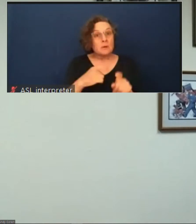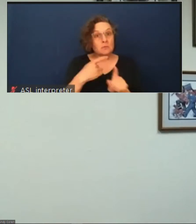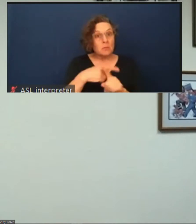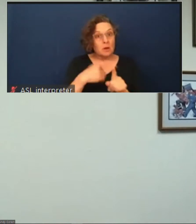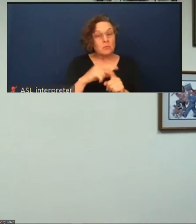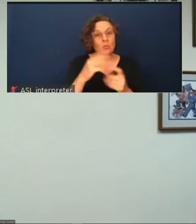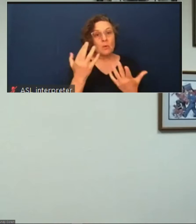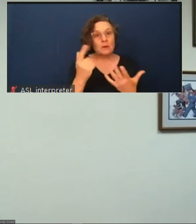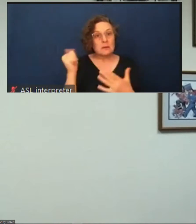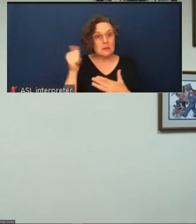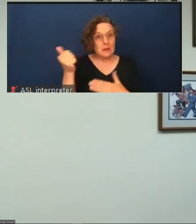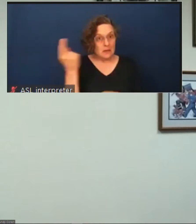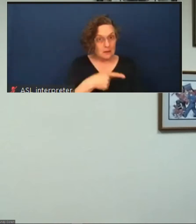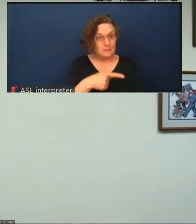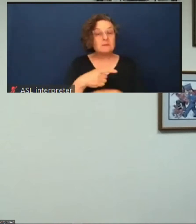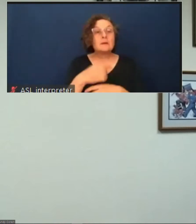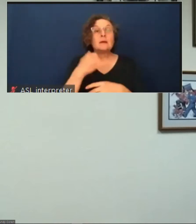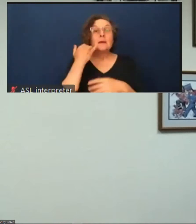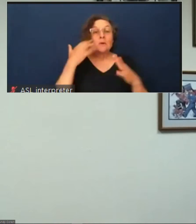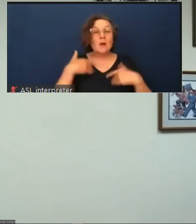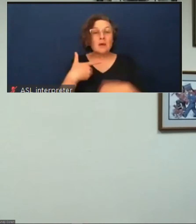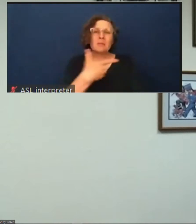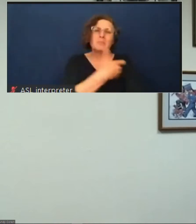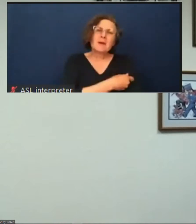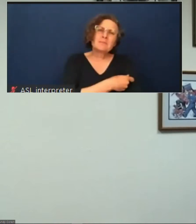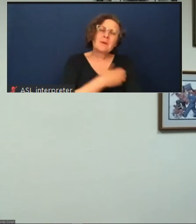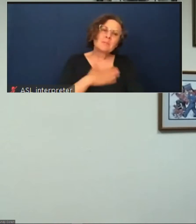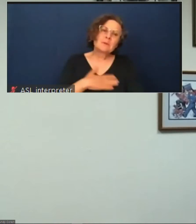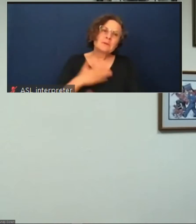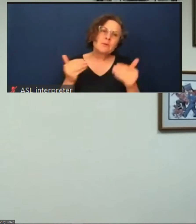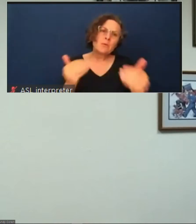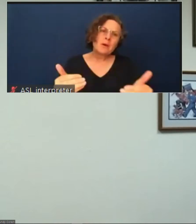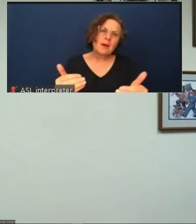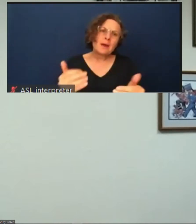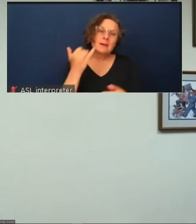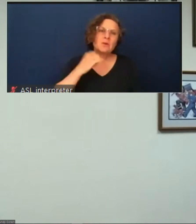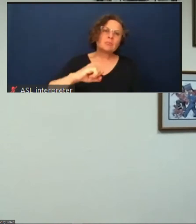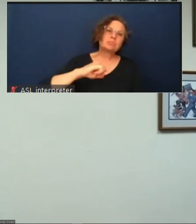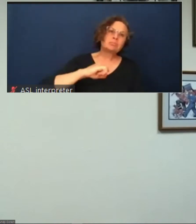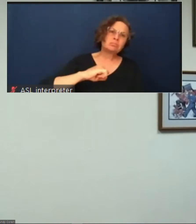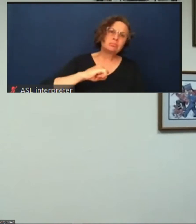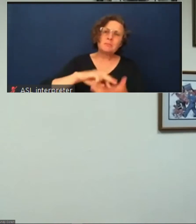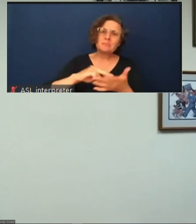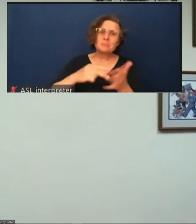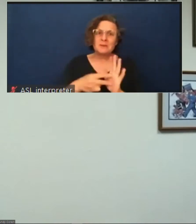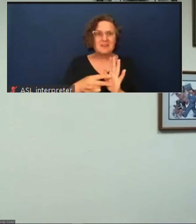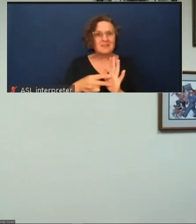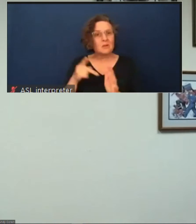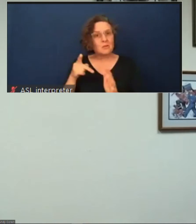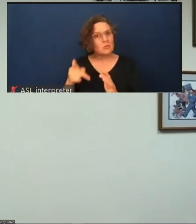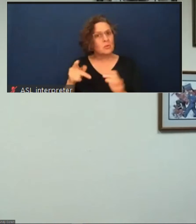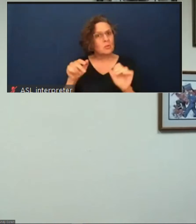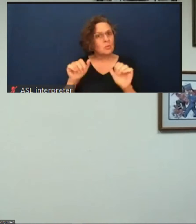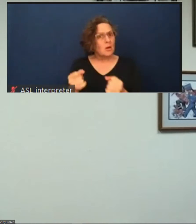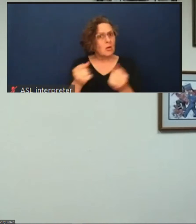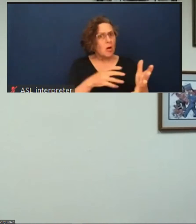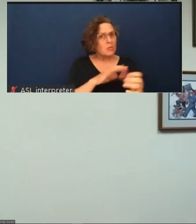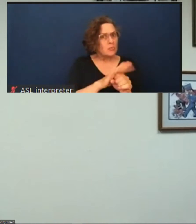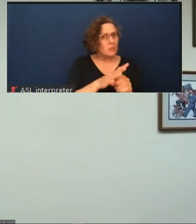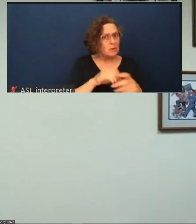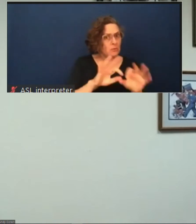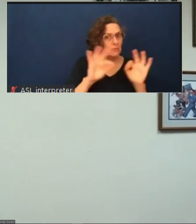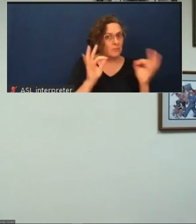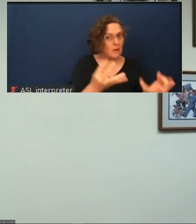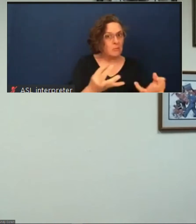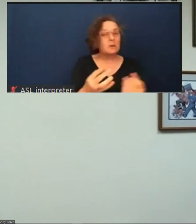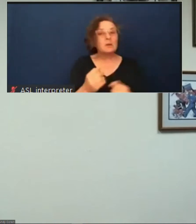please don't hesitate. If you've been holding back, remember you're putting yourself and your loved ones at more risk. The vaccines are very effective and